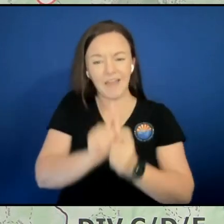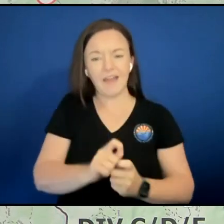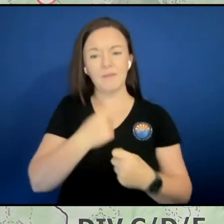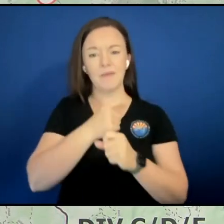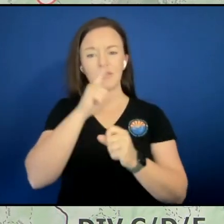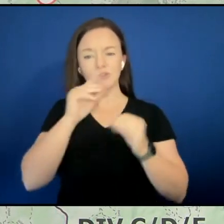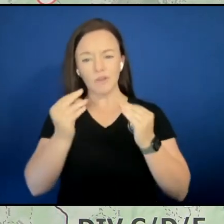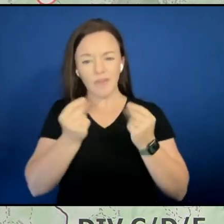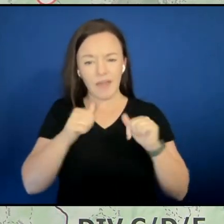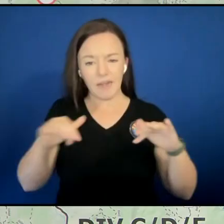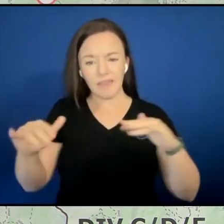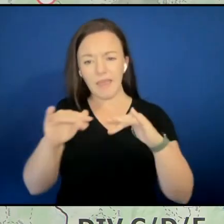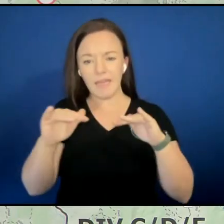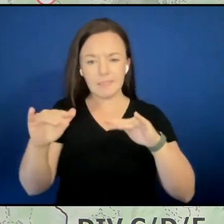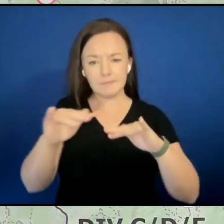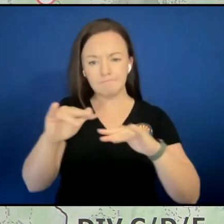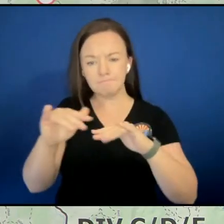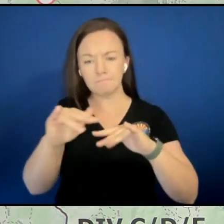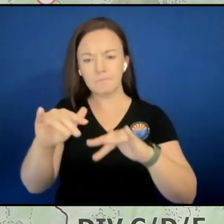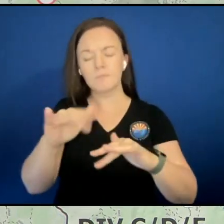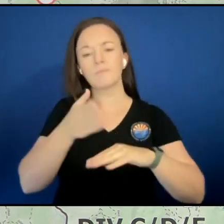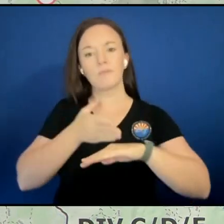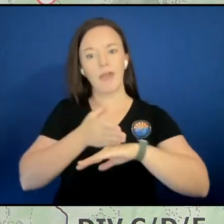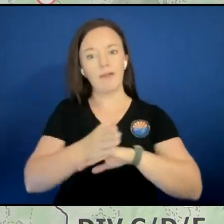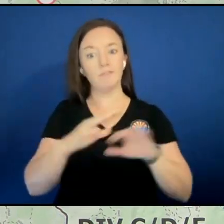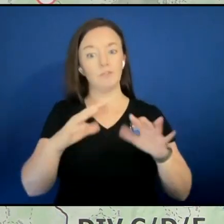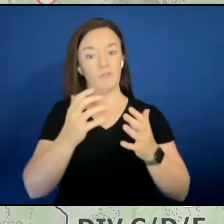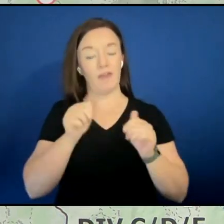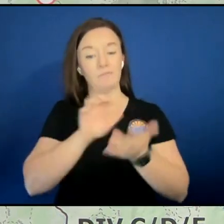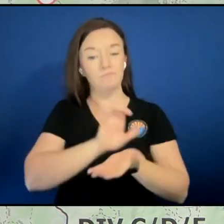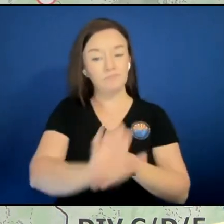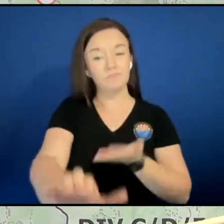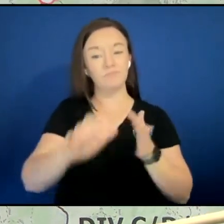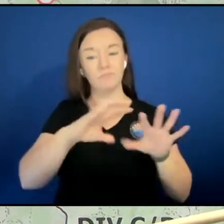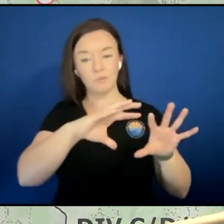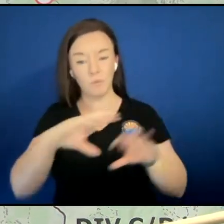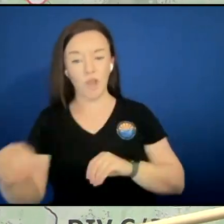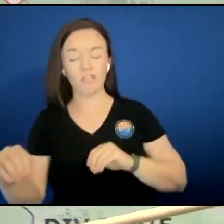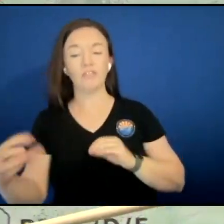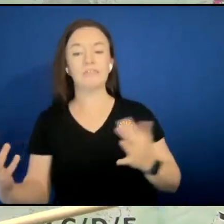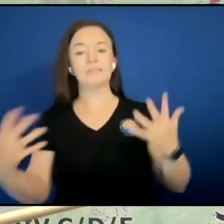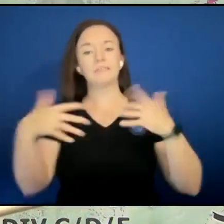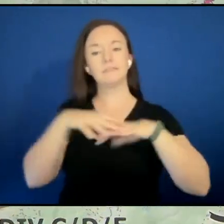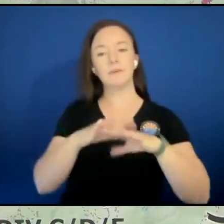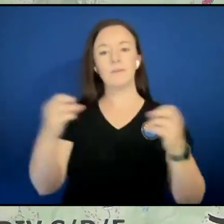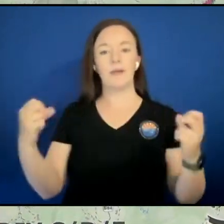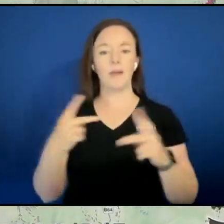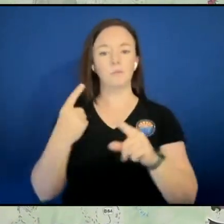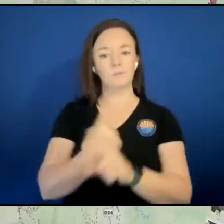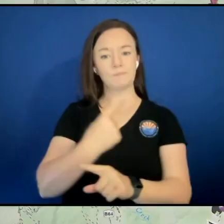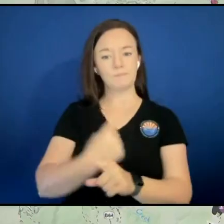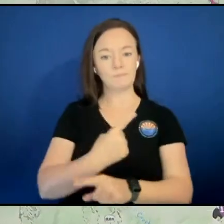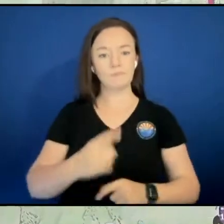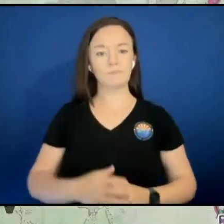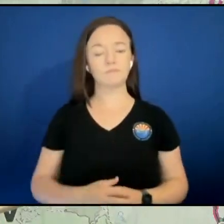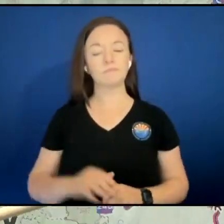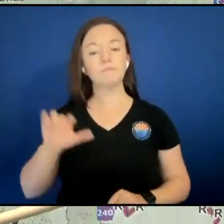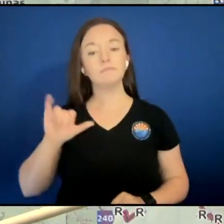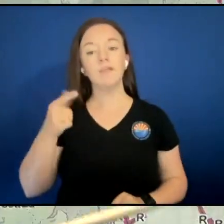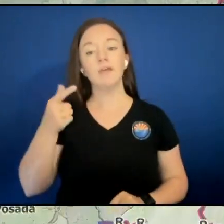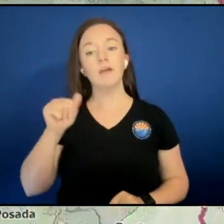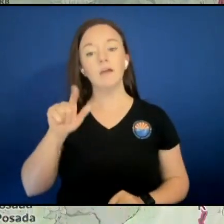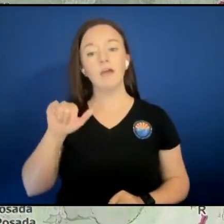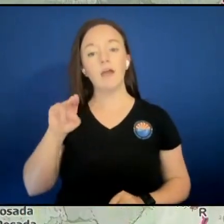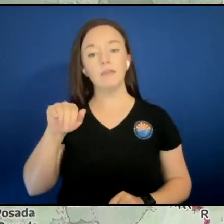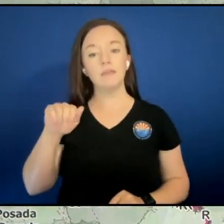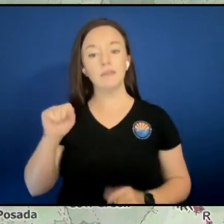land, post-suppression efforts. In addition, on this side of the fire in Gallinas Canyon, we have a